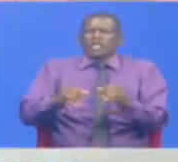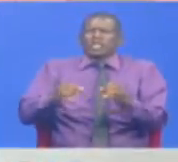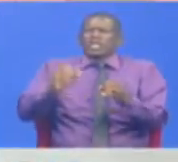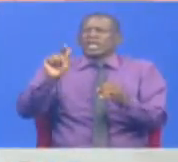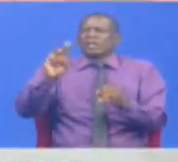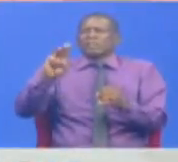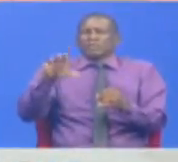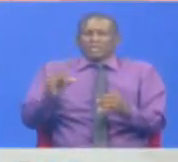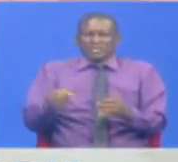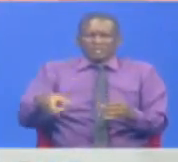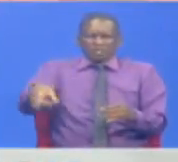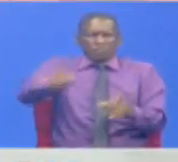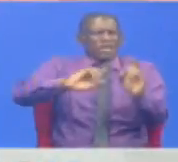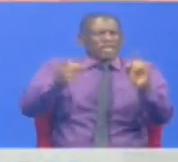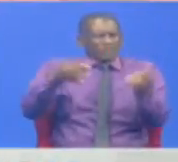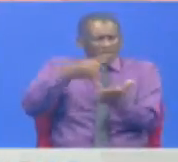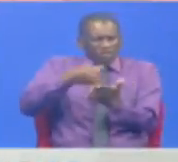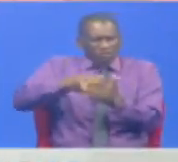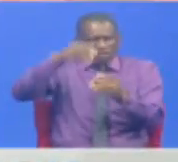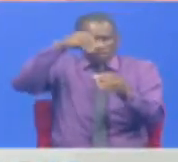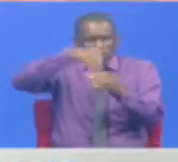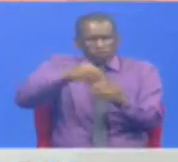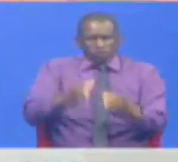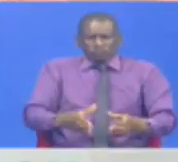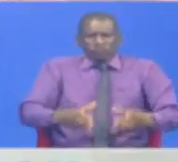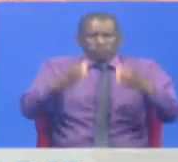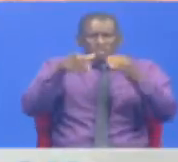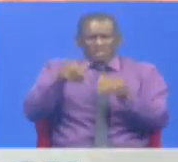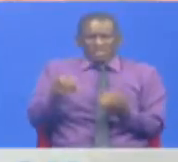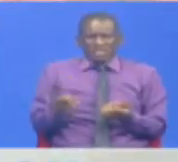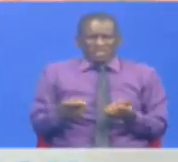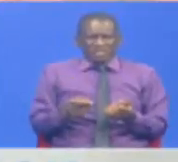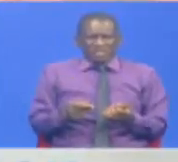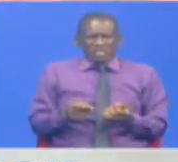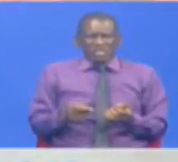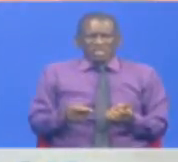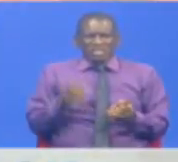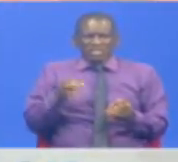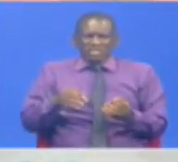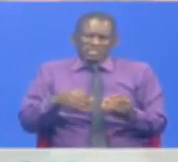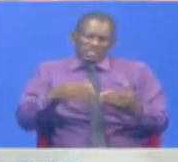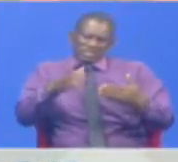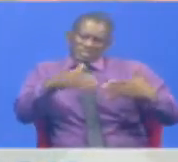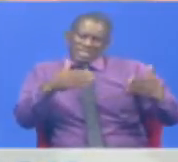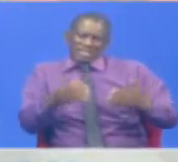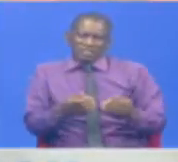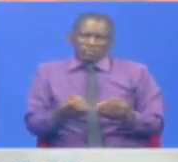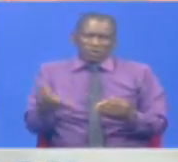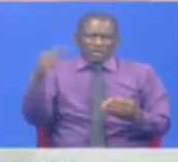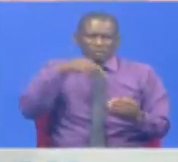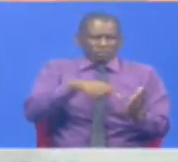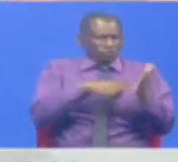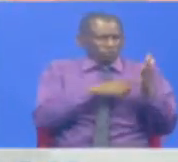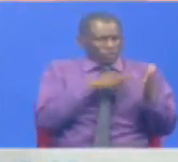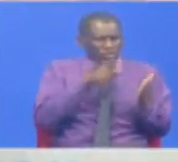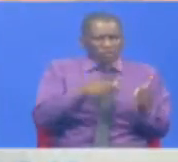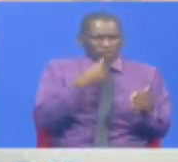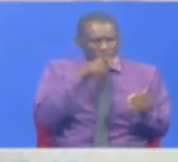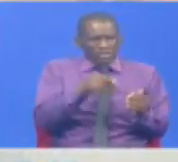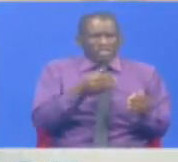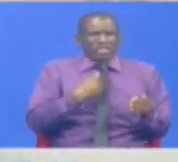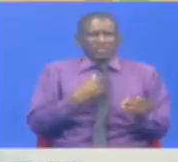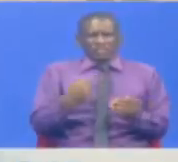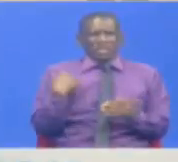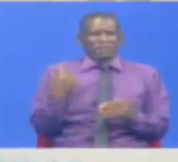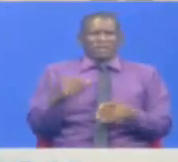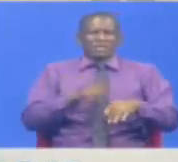juzi. Ni this is man-made. Alikuja kuonyeshwa na ile ni ya 1997 na hako na numbers. While